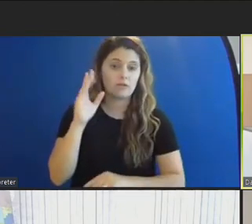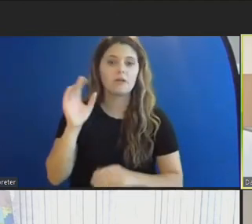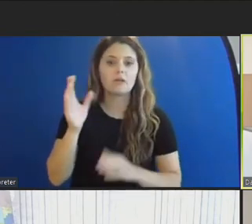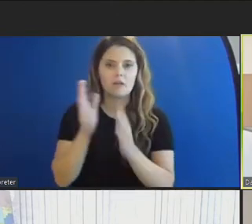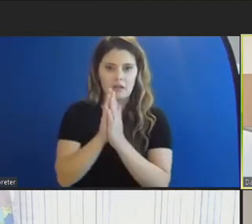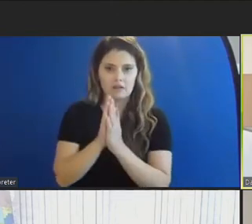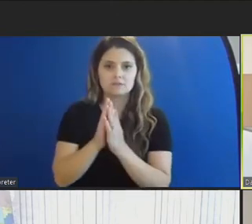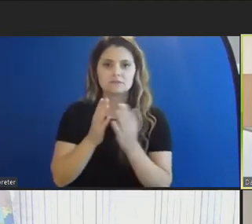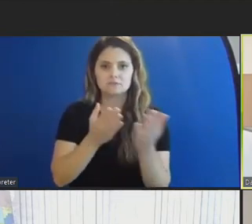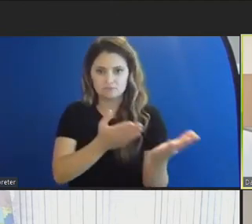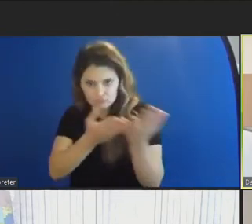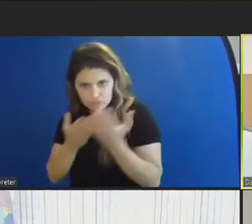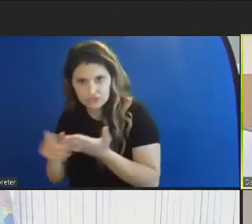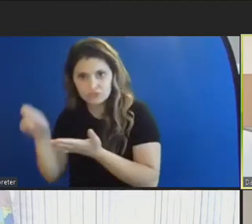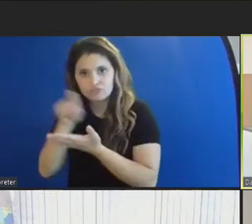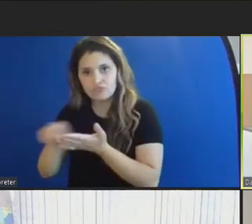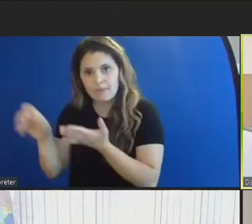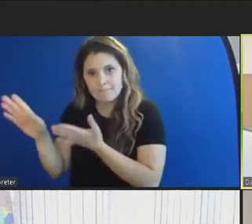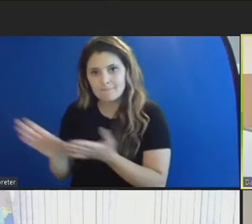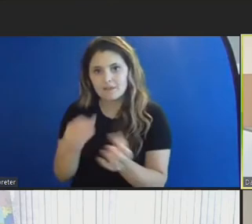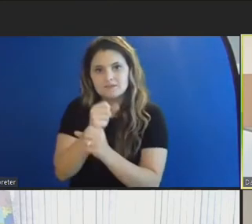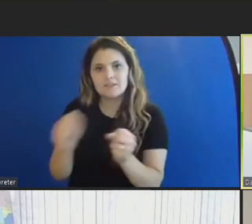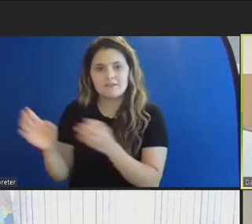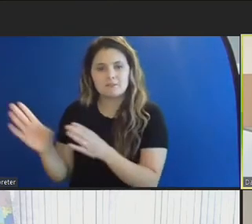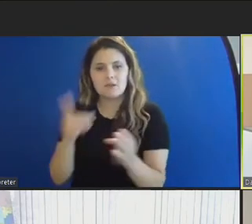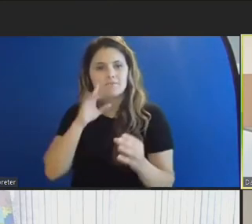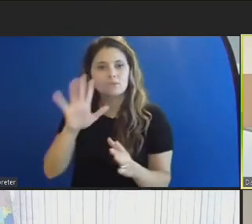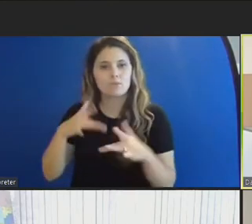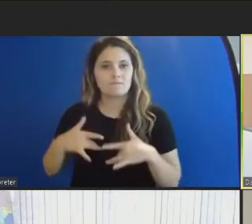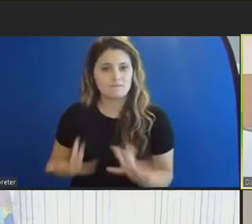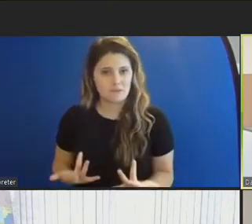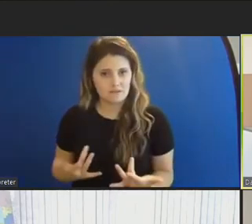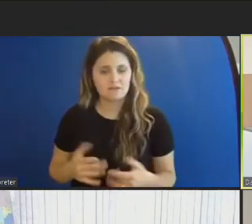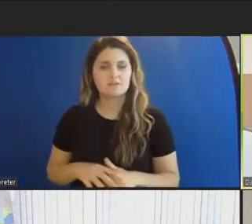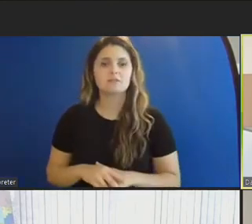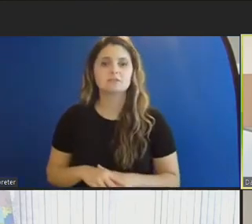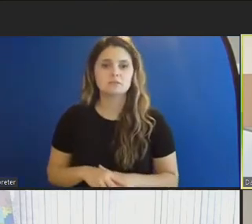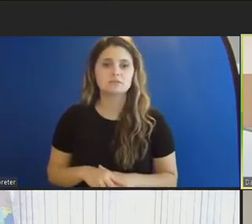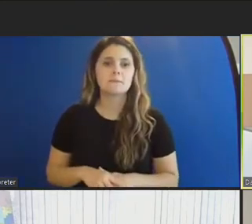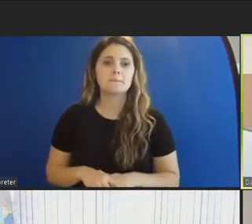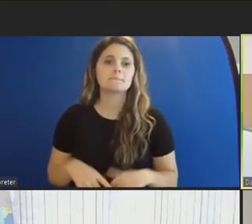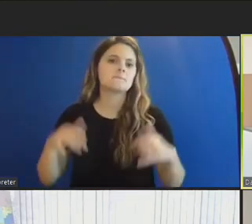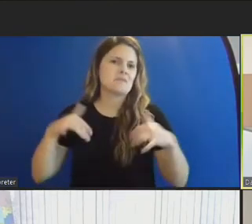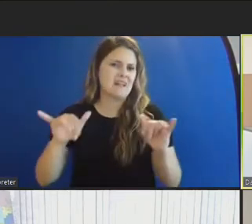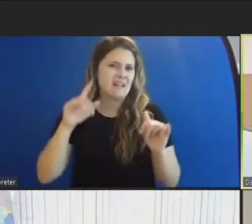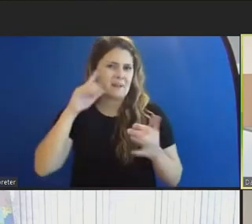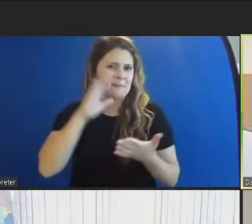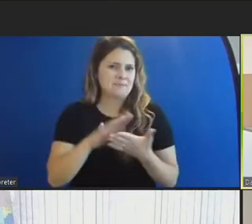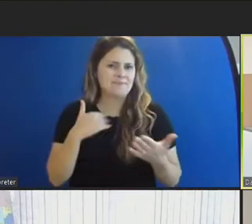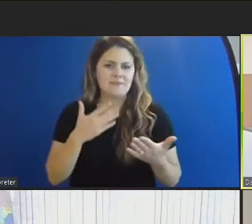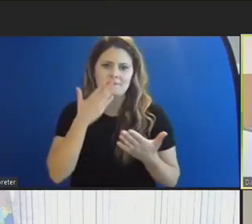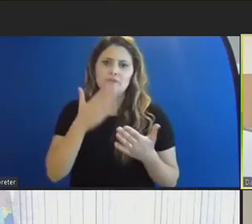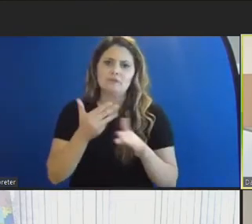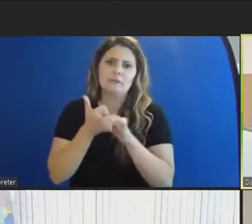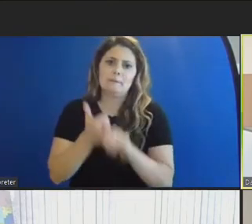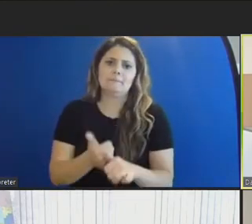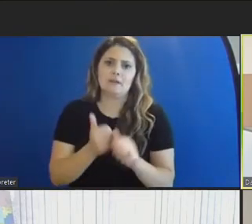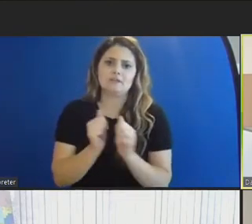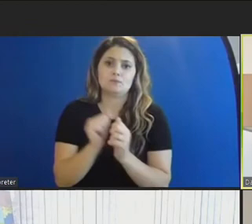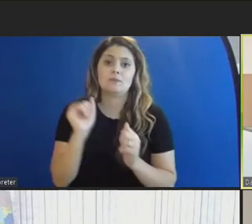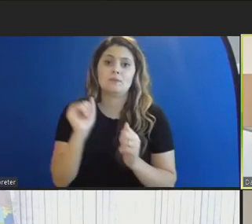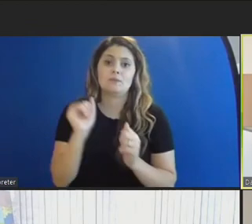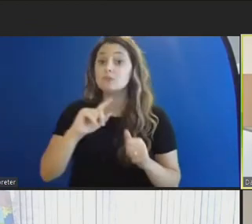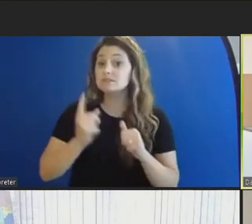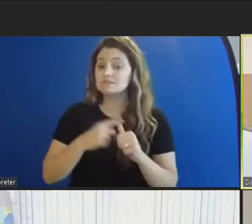us a written plan for a safety plan for your event. And we're still having, I think, very good compliance around that. So that's